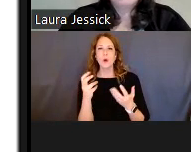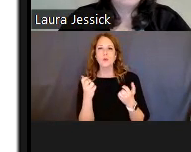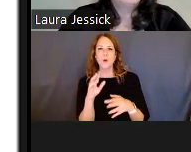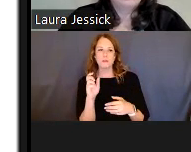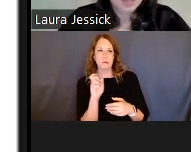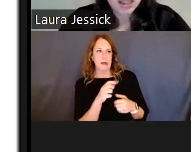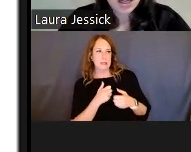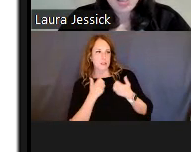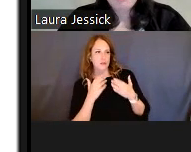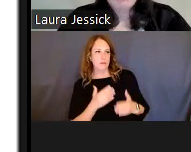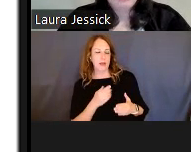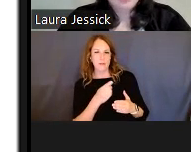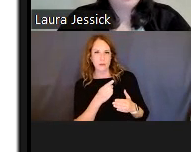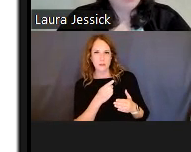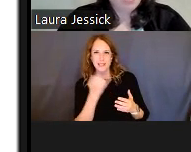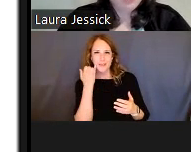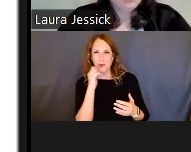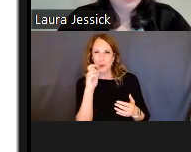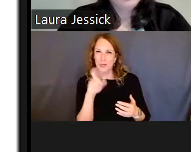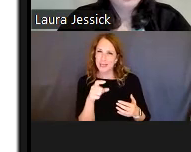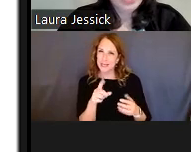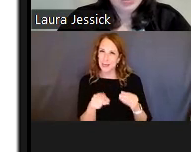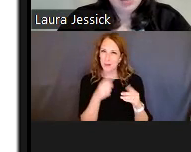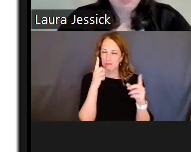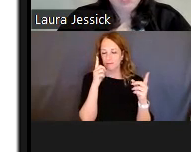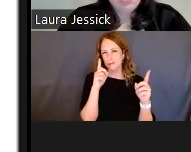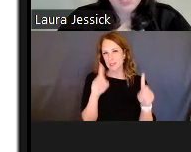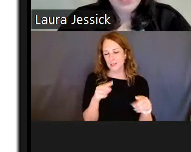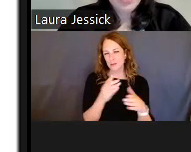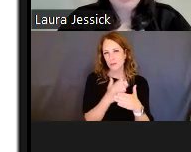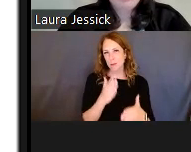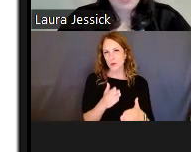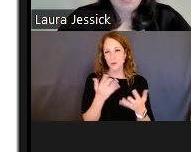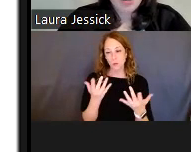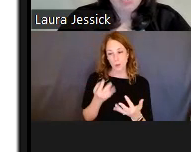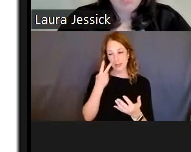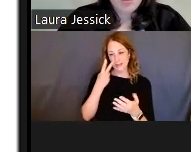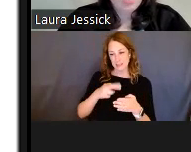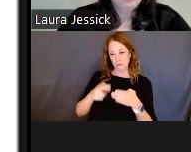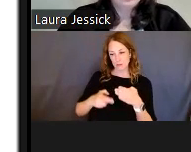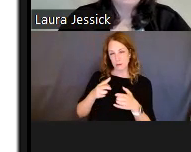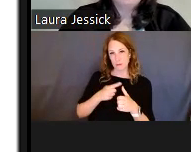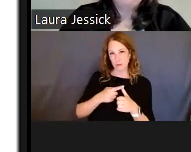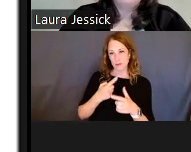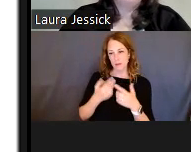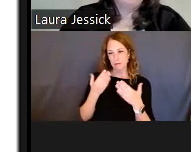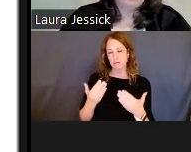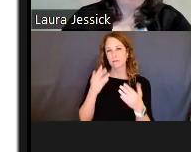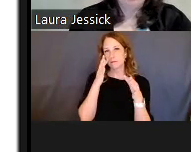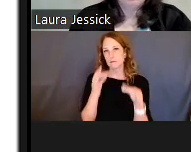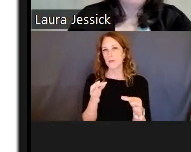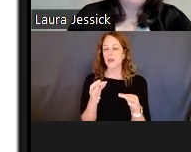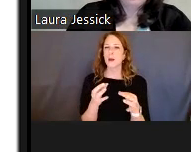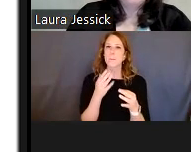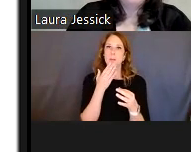survivors unnecessarily about consensual partners. We wait to see what results are available, and then we go from there, which has been a much